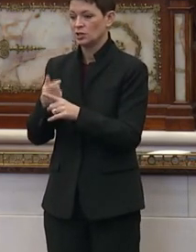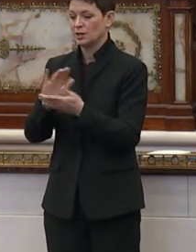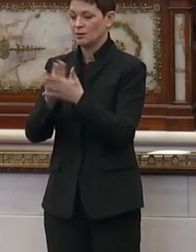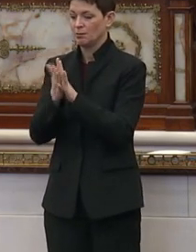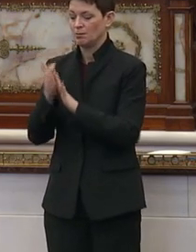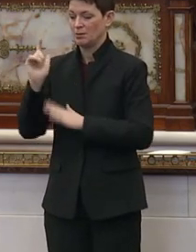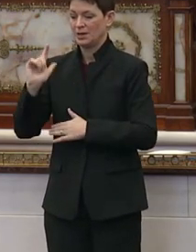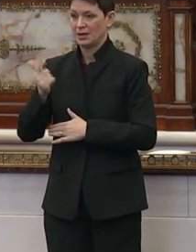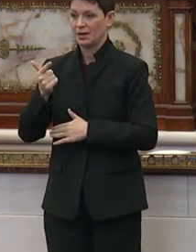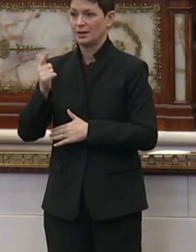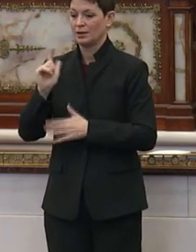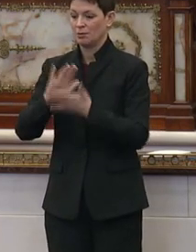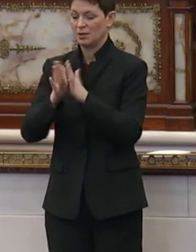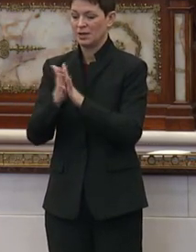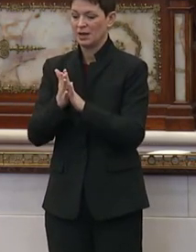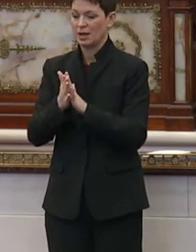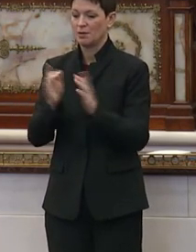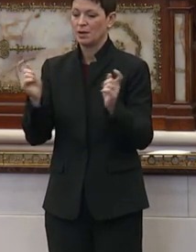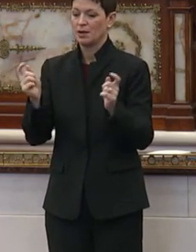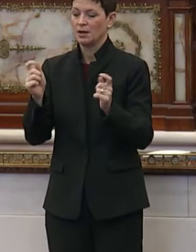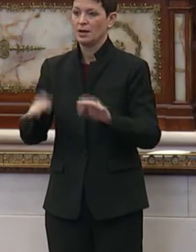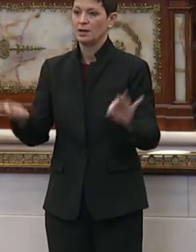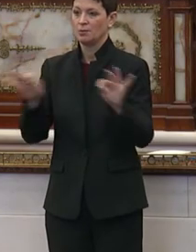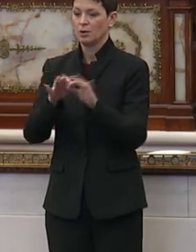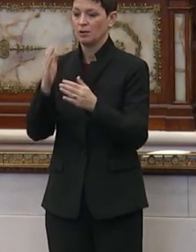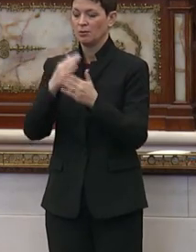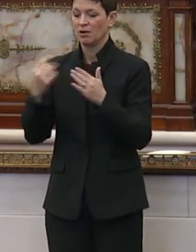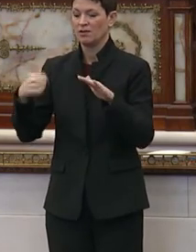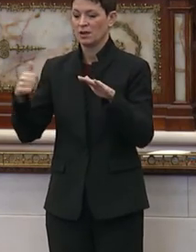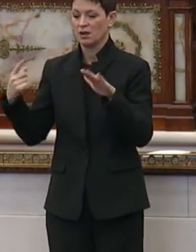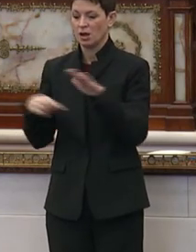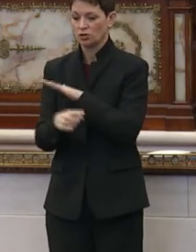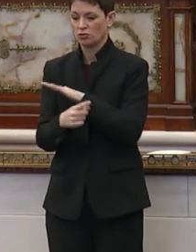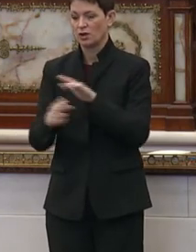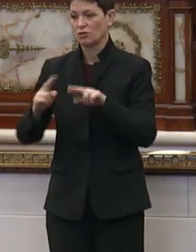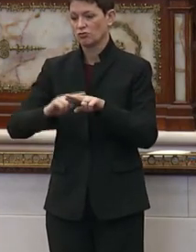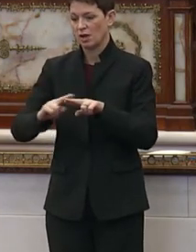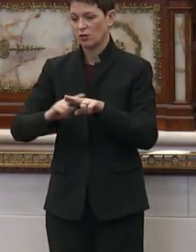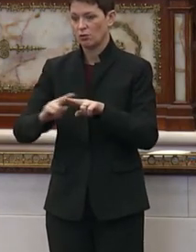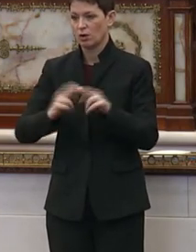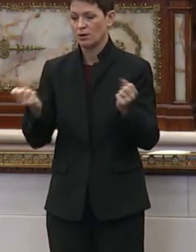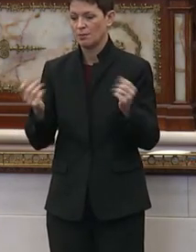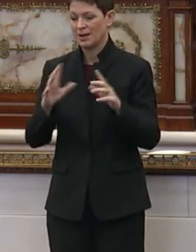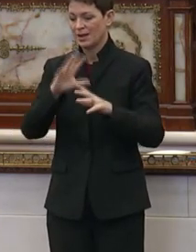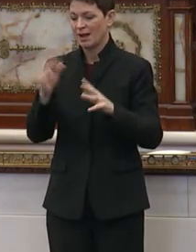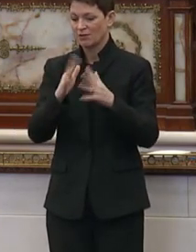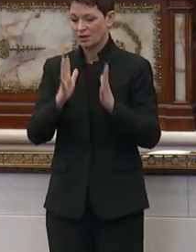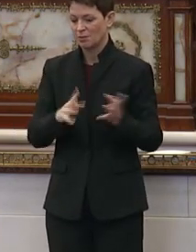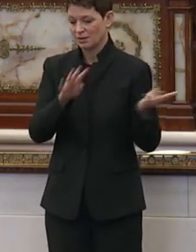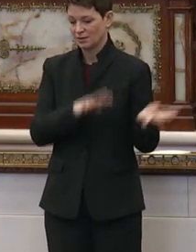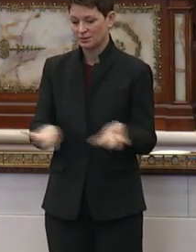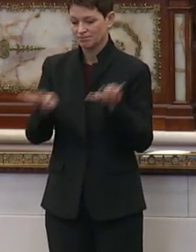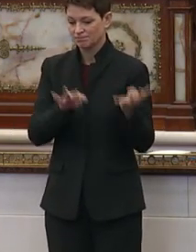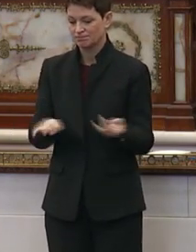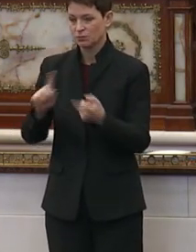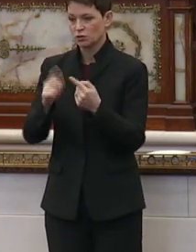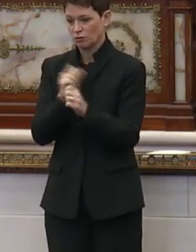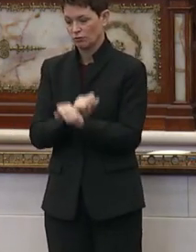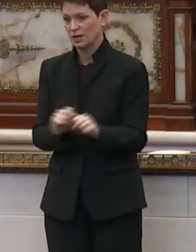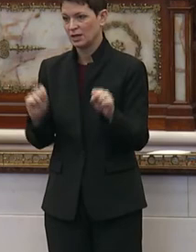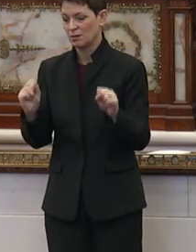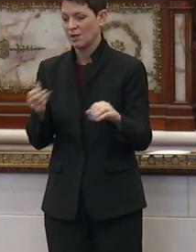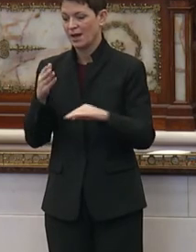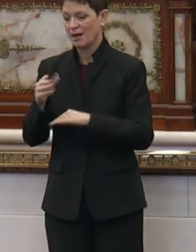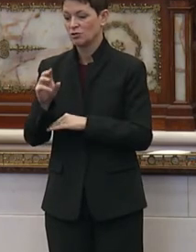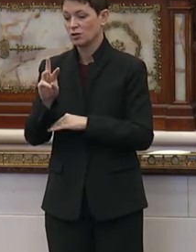became one of the most significant conductors of the Underground Railroad, guiding many African Americans to freedom. And